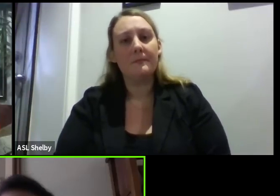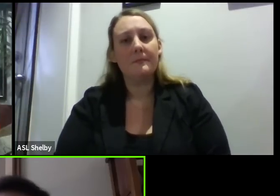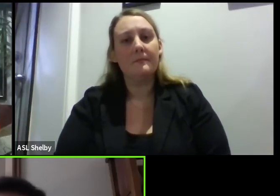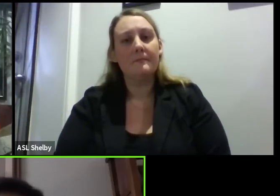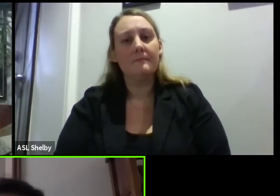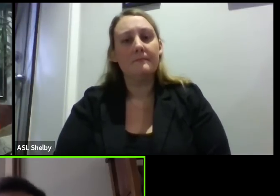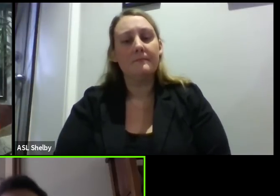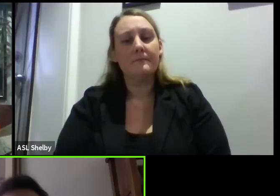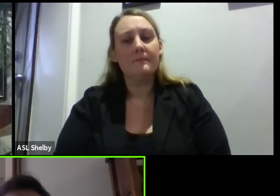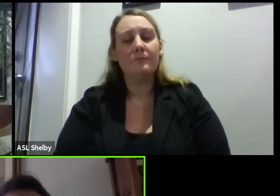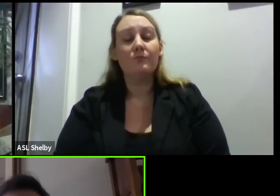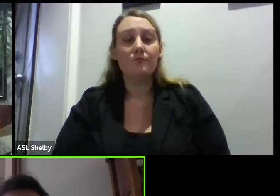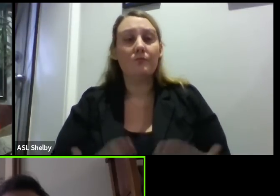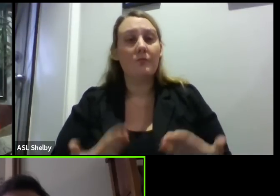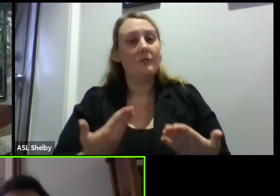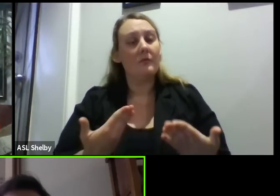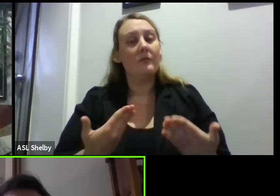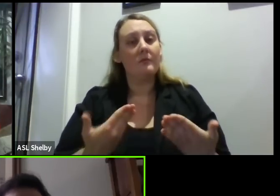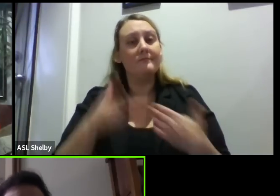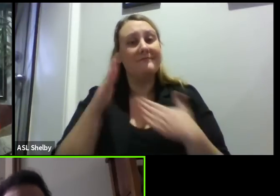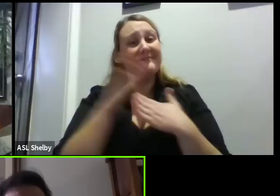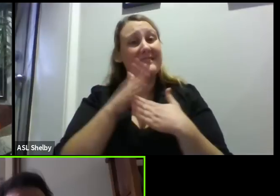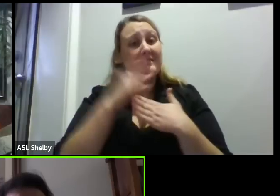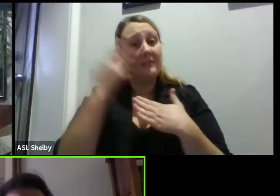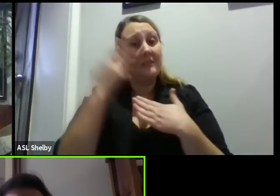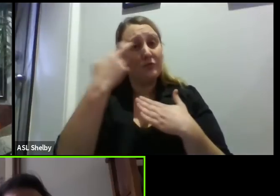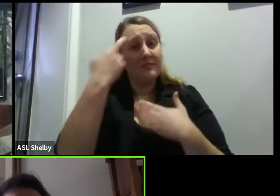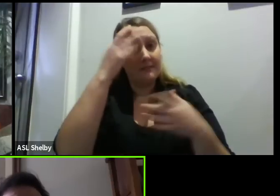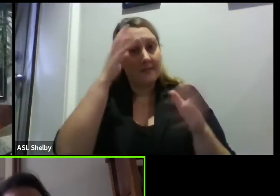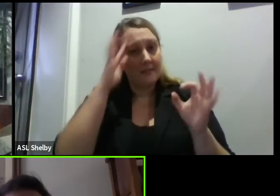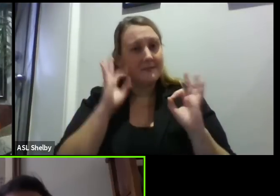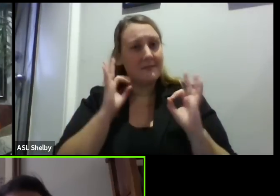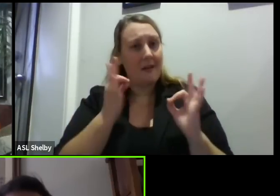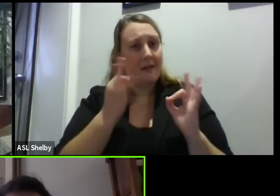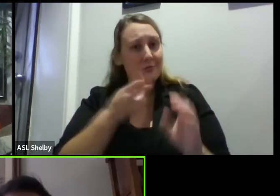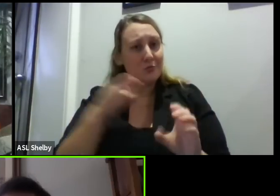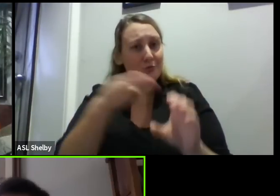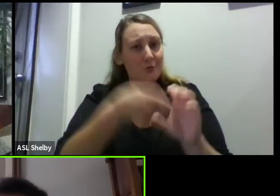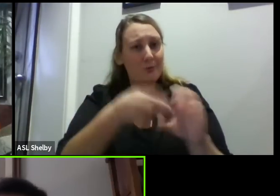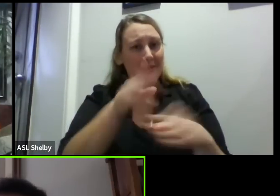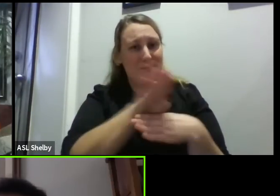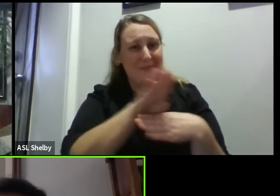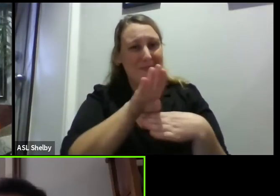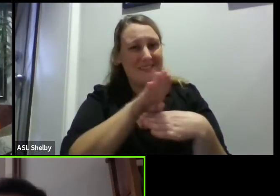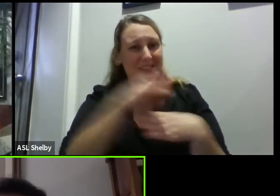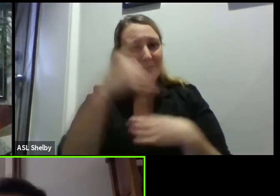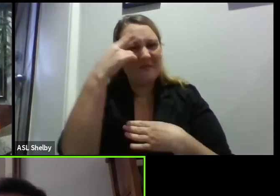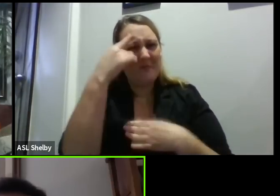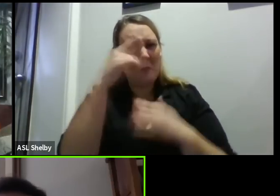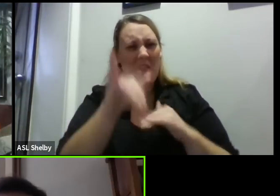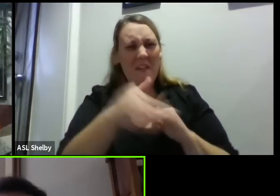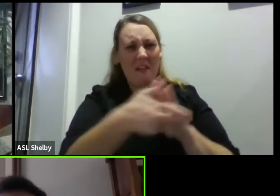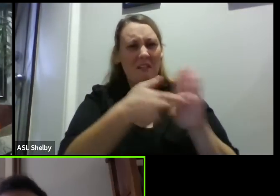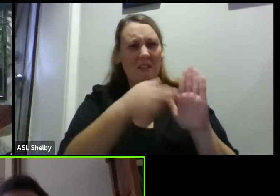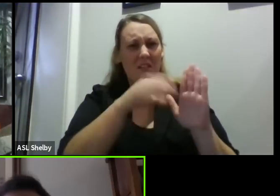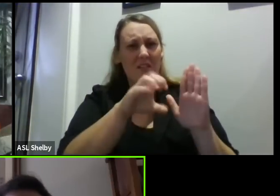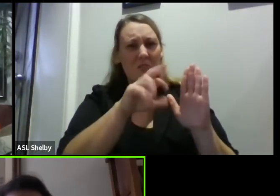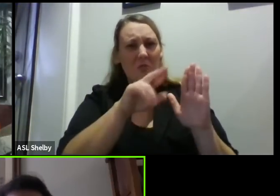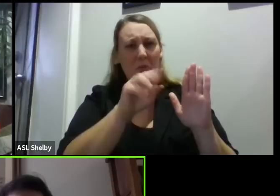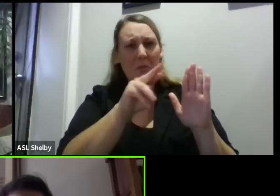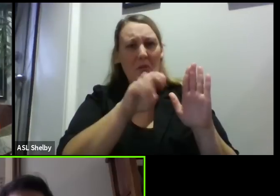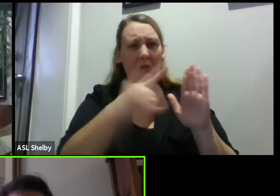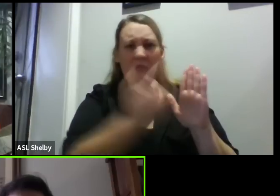So one of the reasons why I decided to join organizations that decriminalize sex work here in New York is because I was the victim